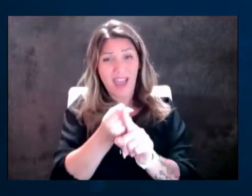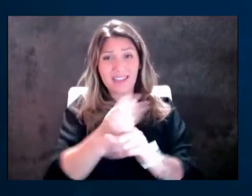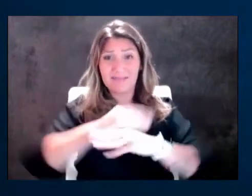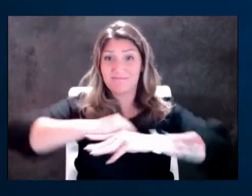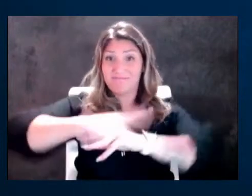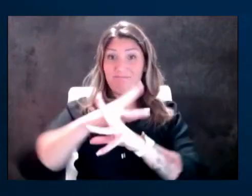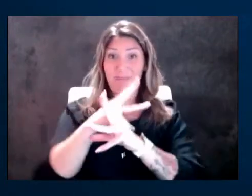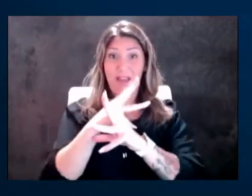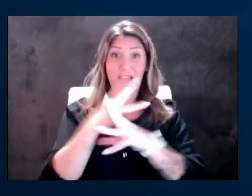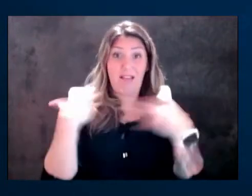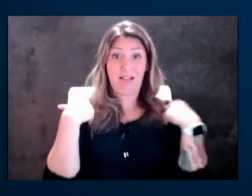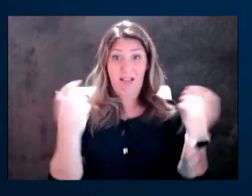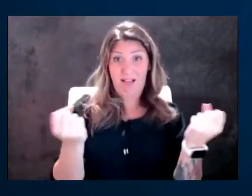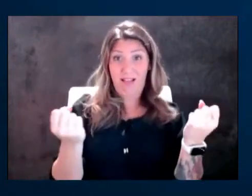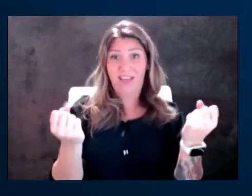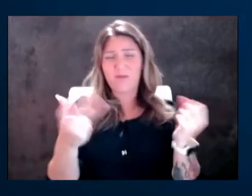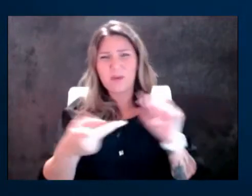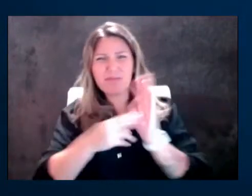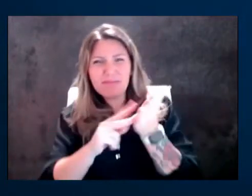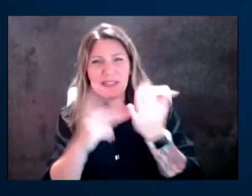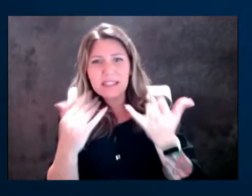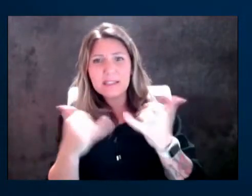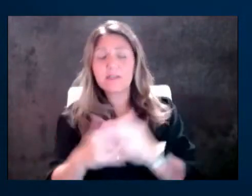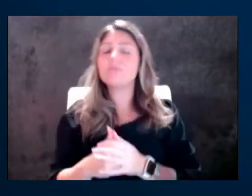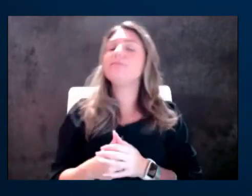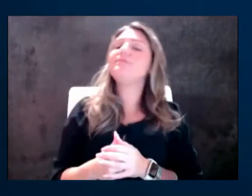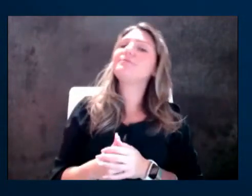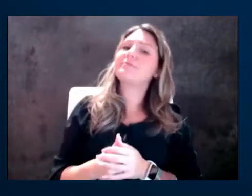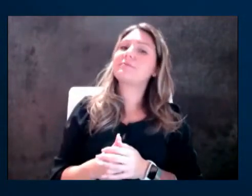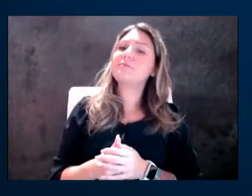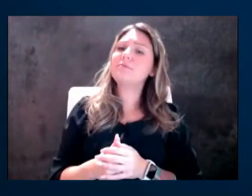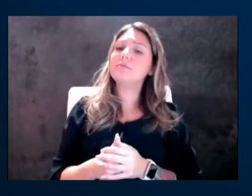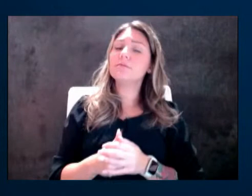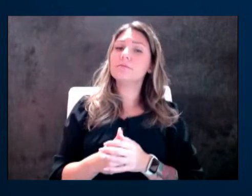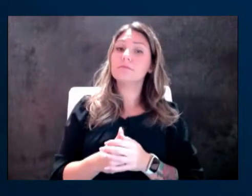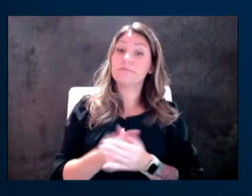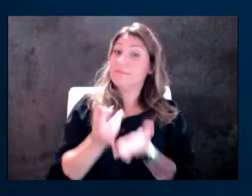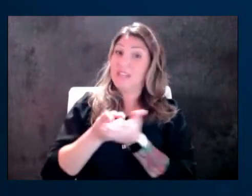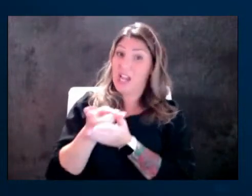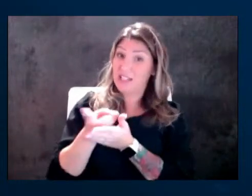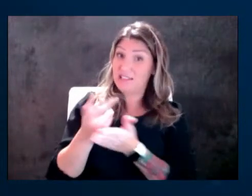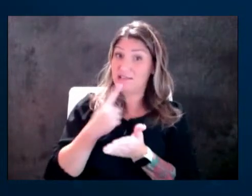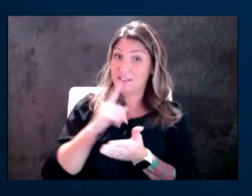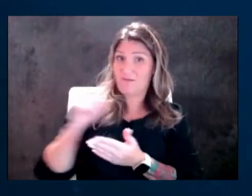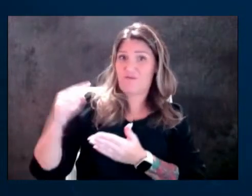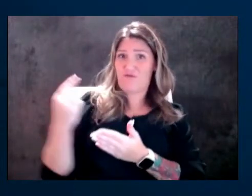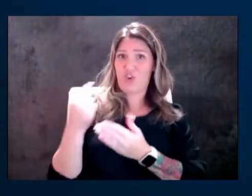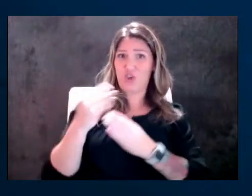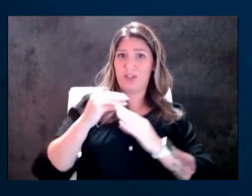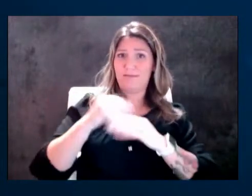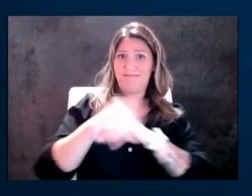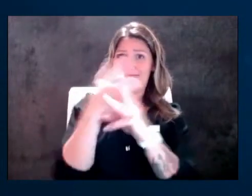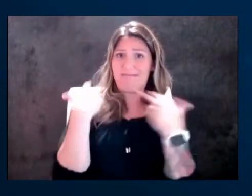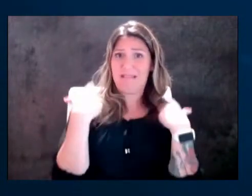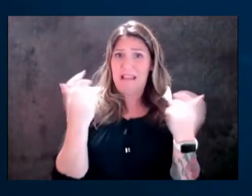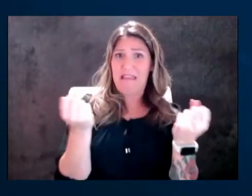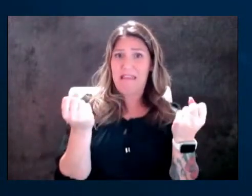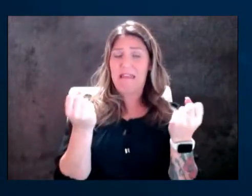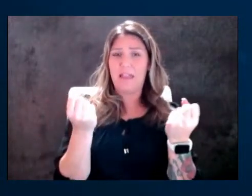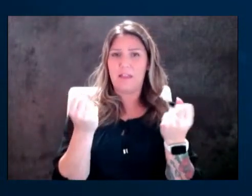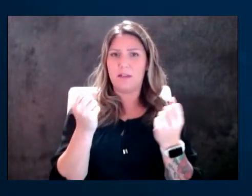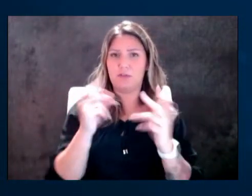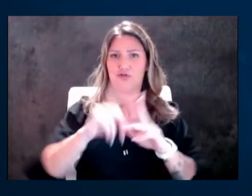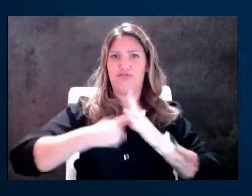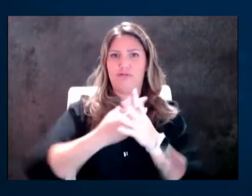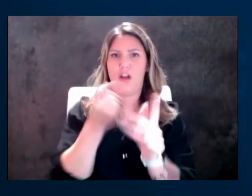today. Well, I think, Steve, I'll be honest, when I was first going into telehealth during the beginning parts of the pandemic, I was skeptical, like